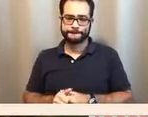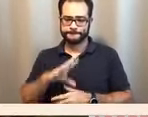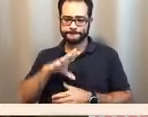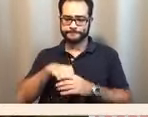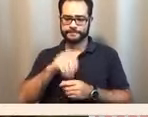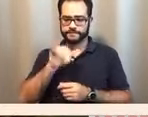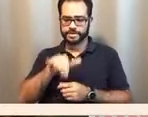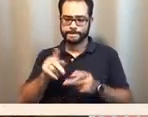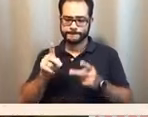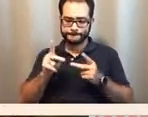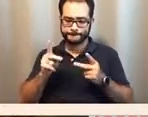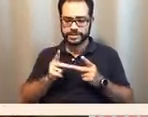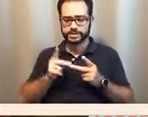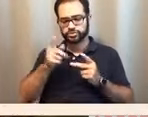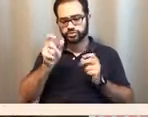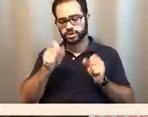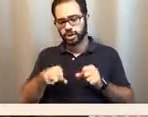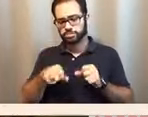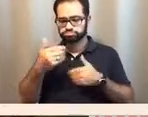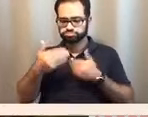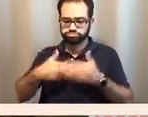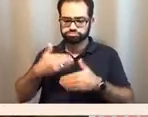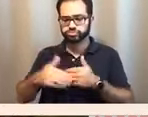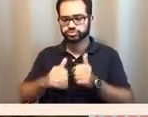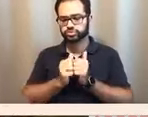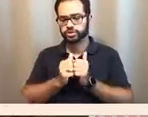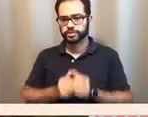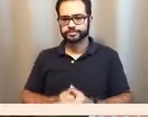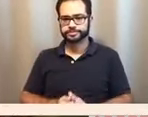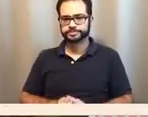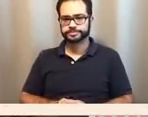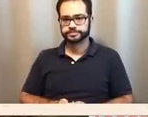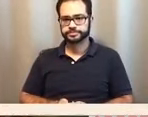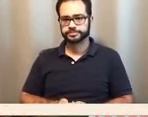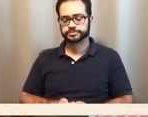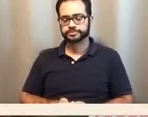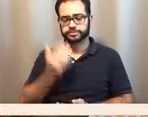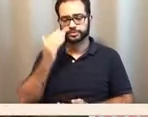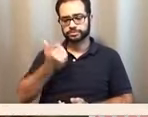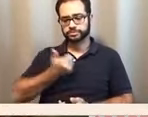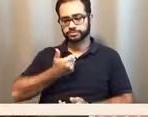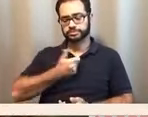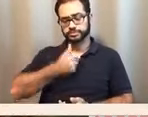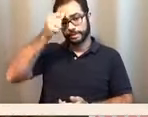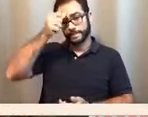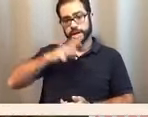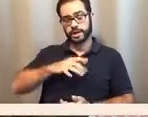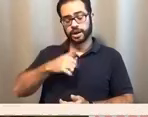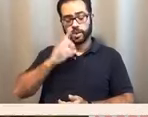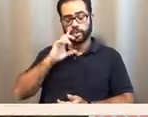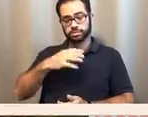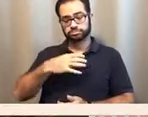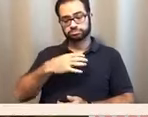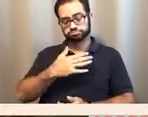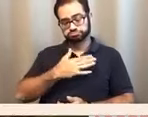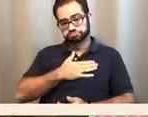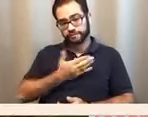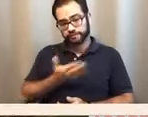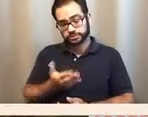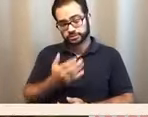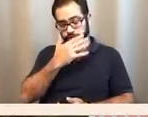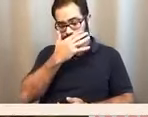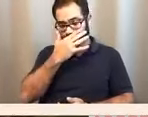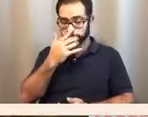move on together. You know, as a man, and I'm going to confess this, as a man, and you can tell me yes or